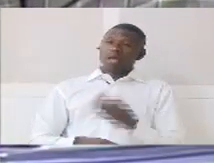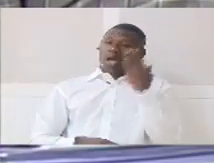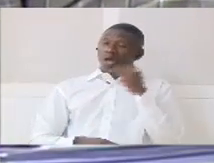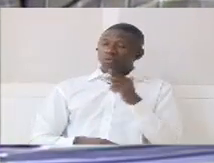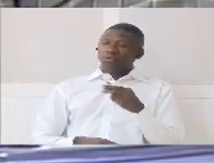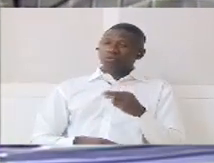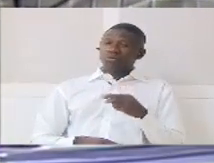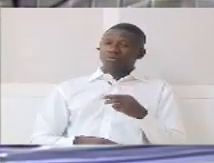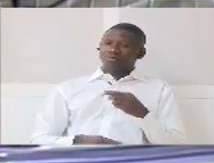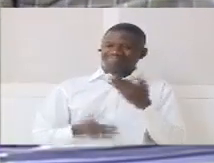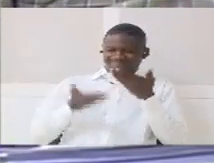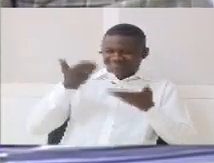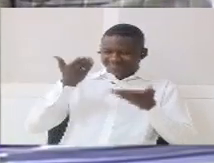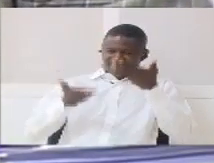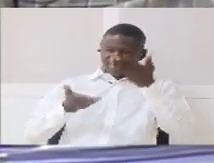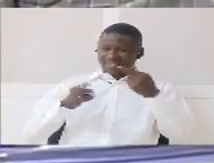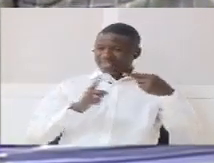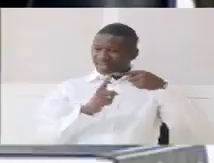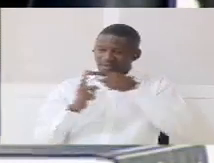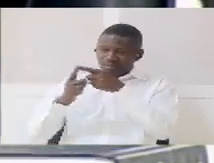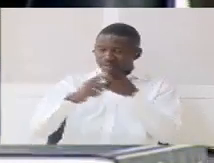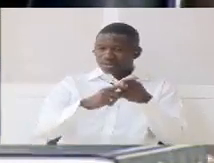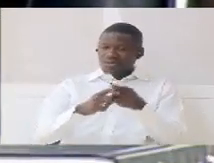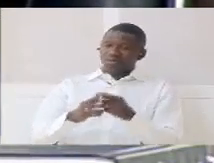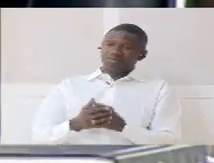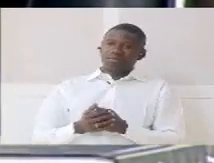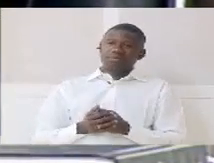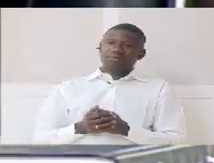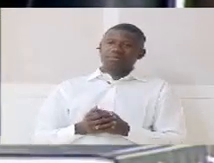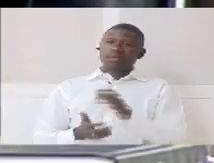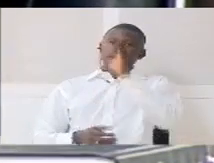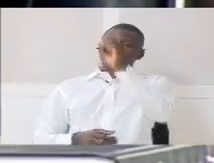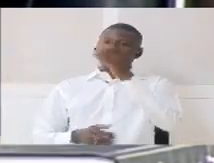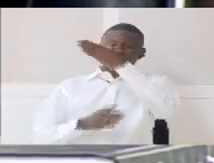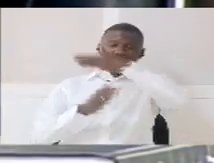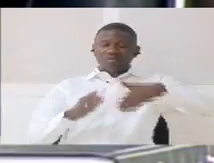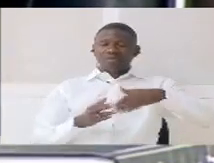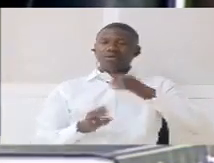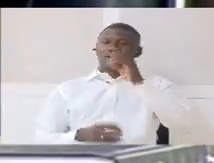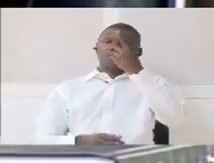administration? Alamara ro sila ite bo yir kala nyadi. 0/100.